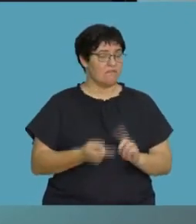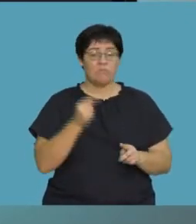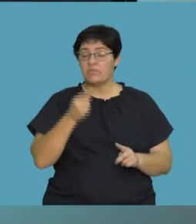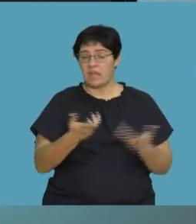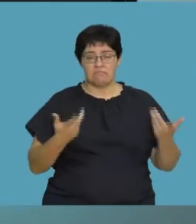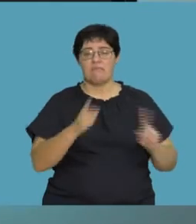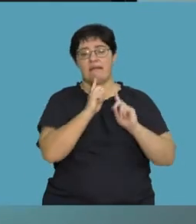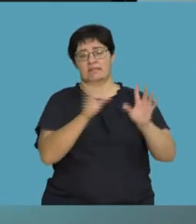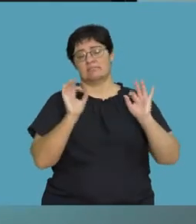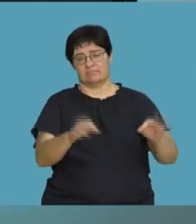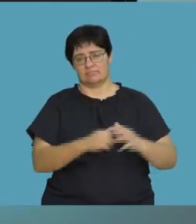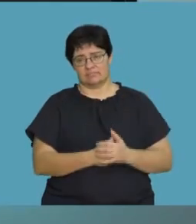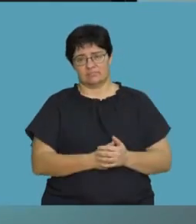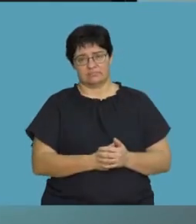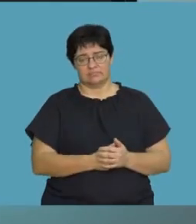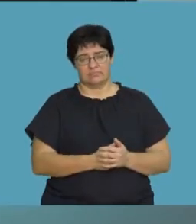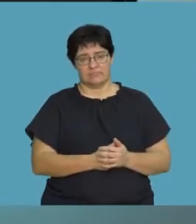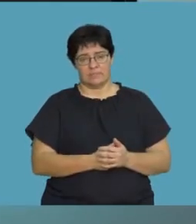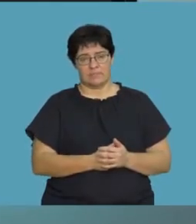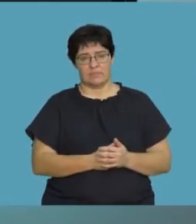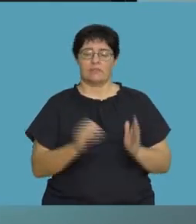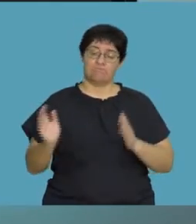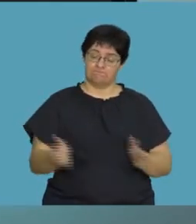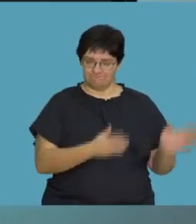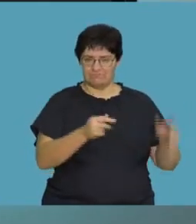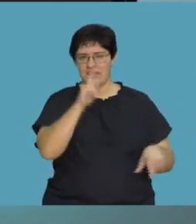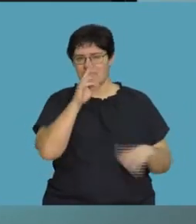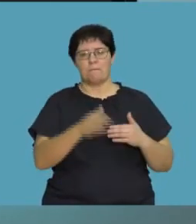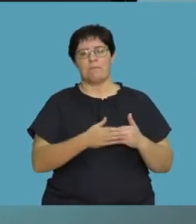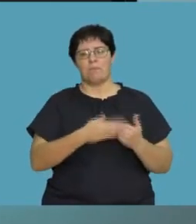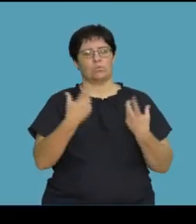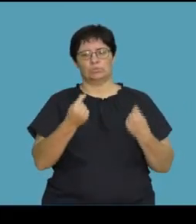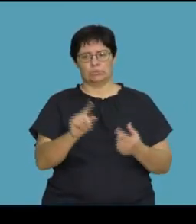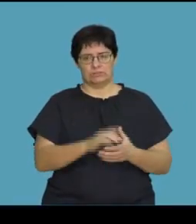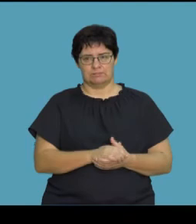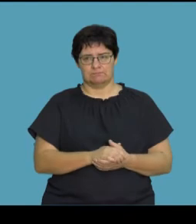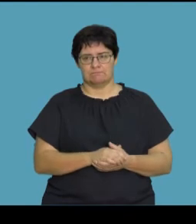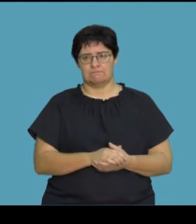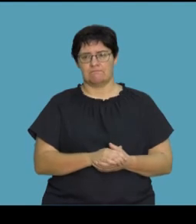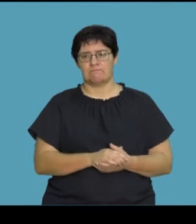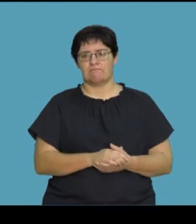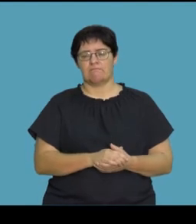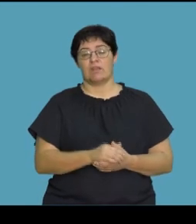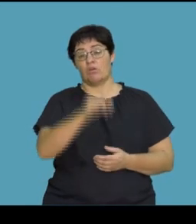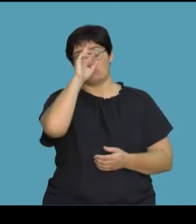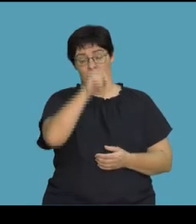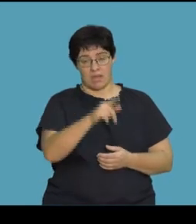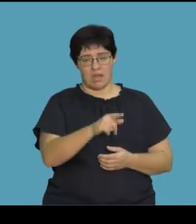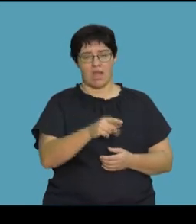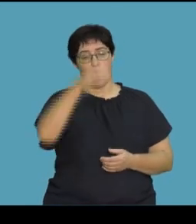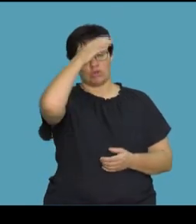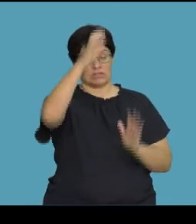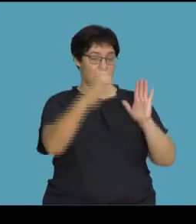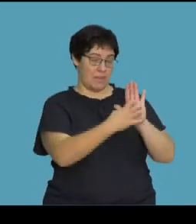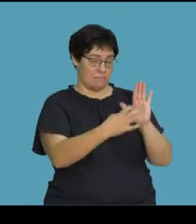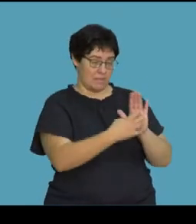you can get your answer. Let's look at some more work that we need to do now. So remember, this is our